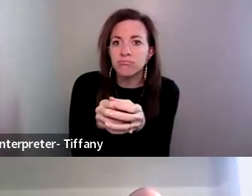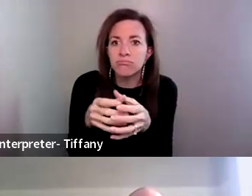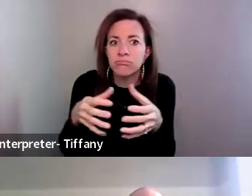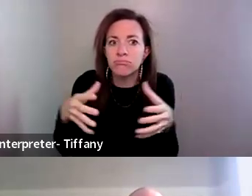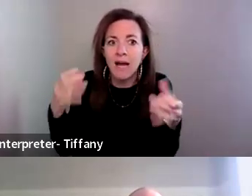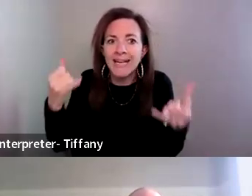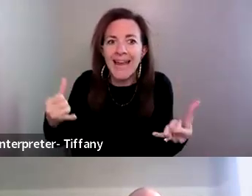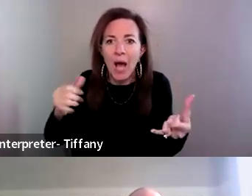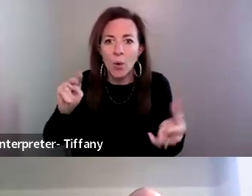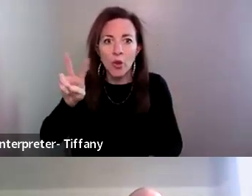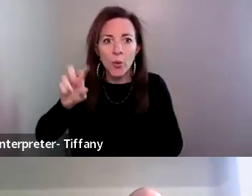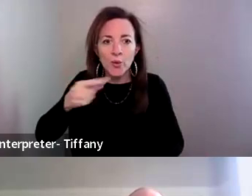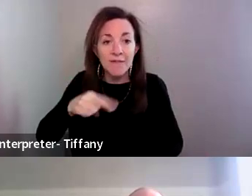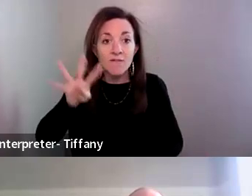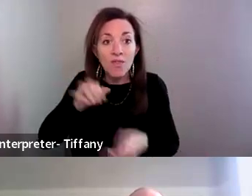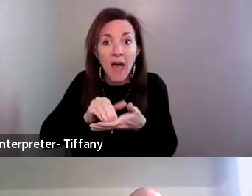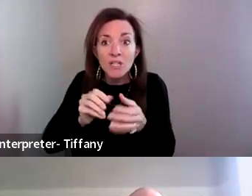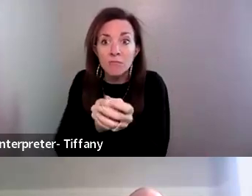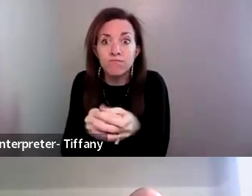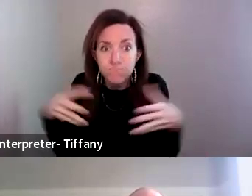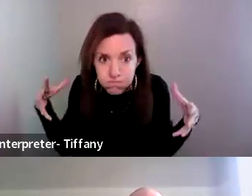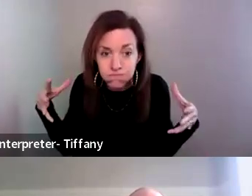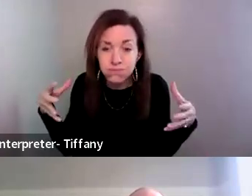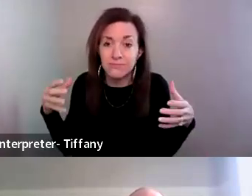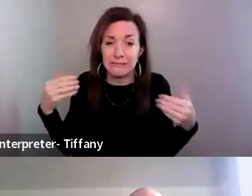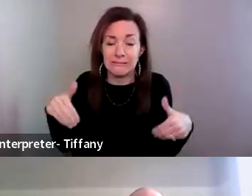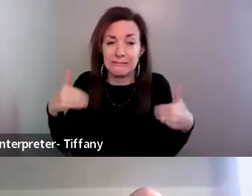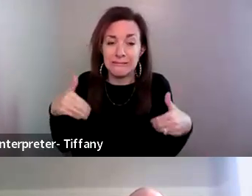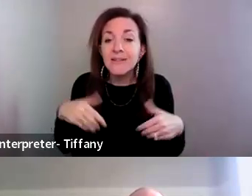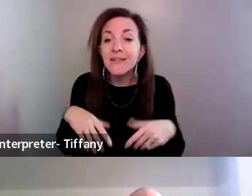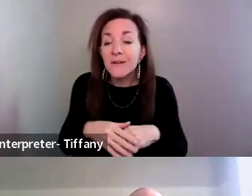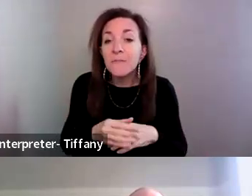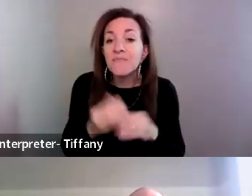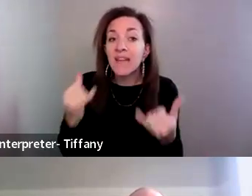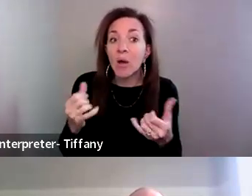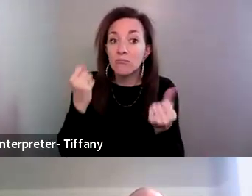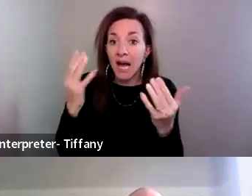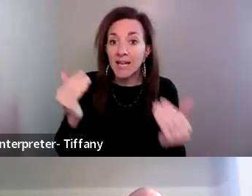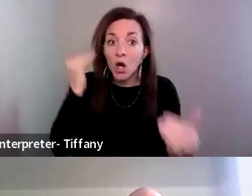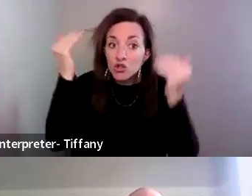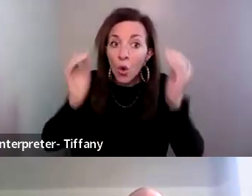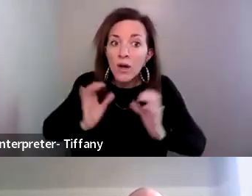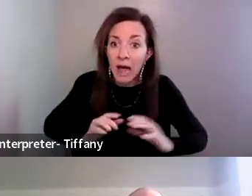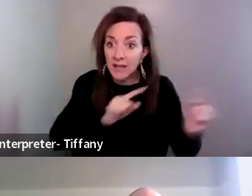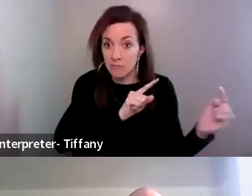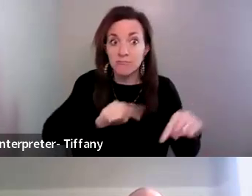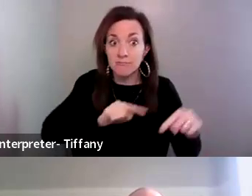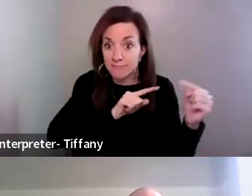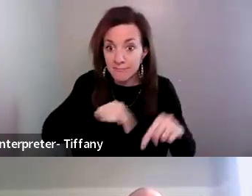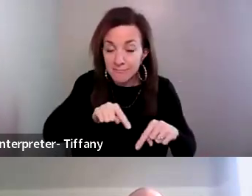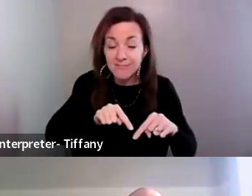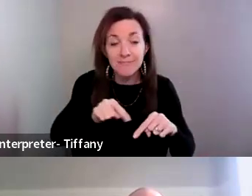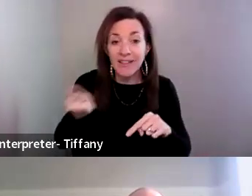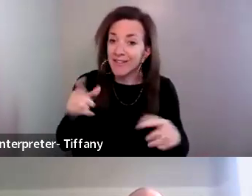now reported 4,000. It has grown exponentially. There are now a lot of adult clients that come. They're